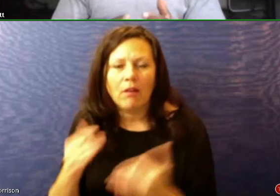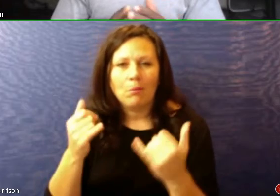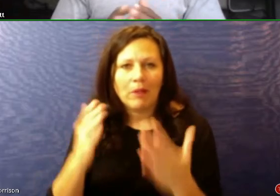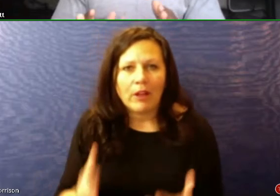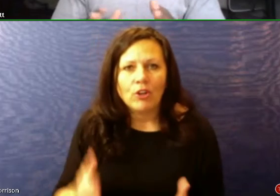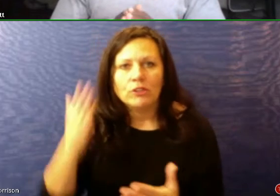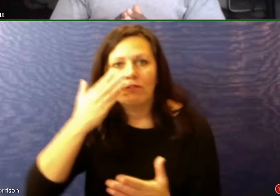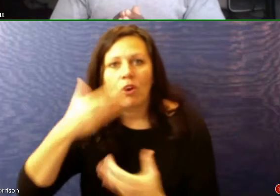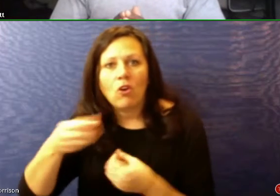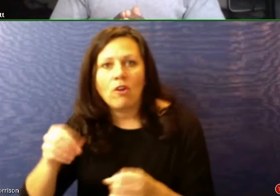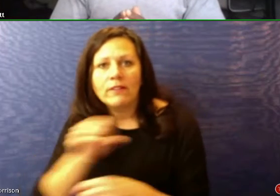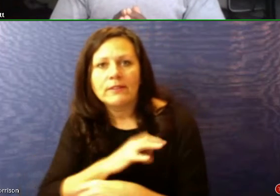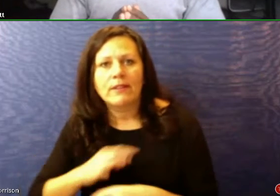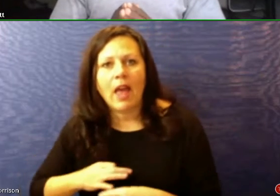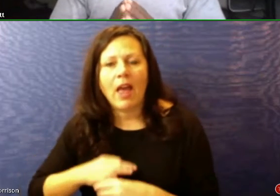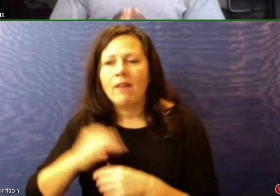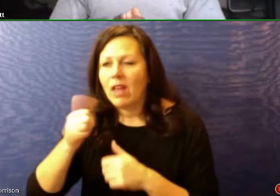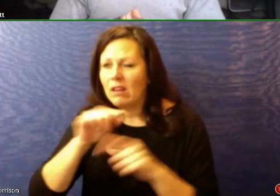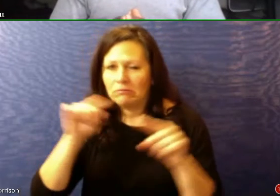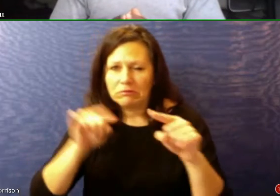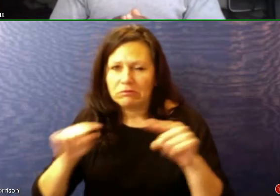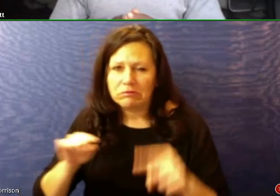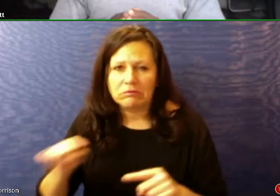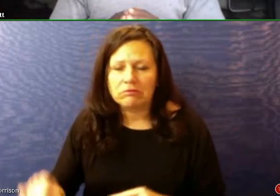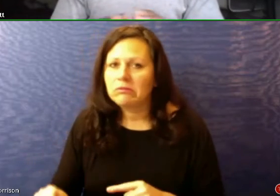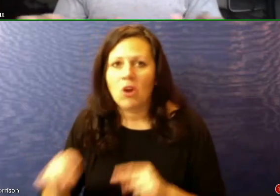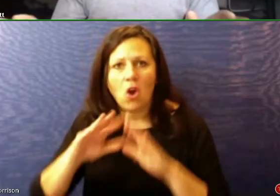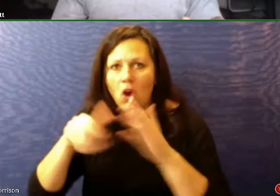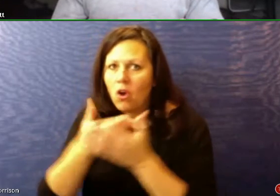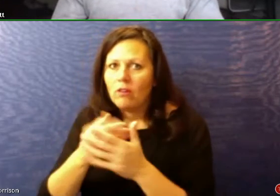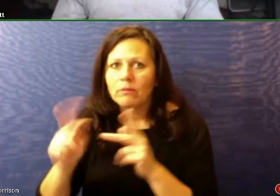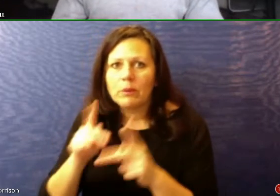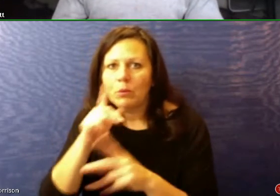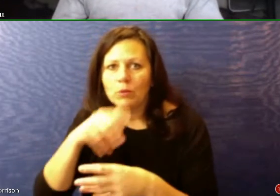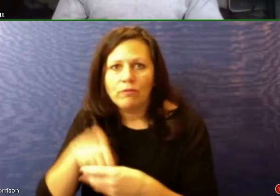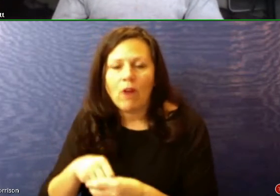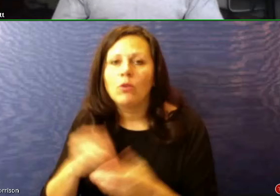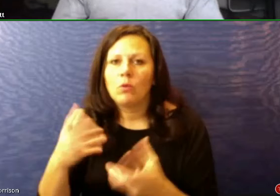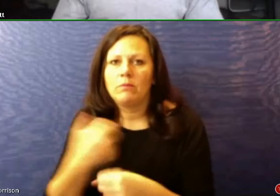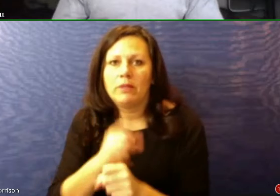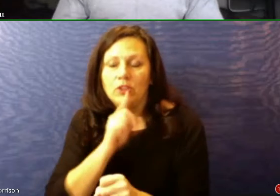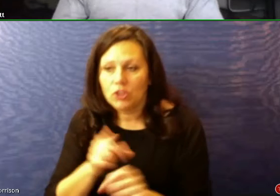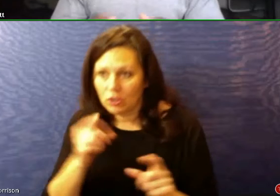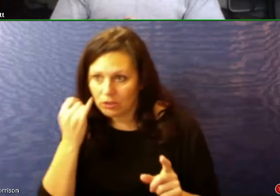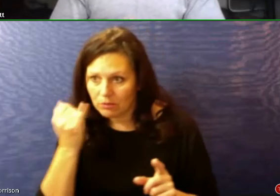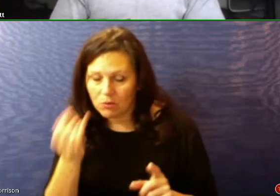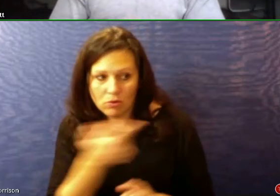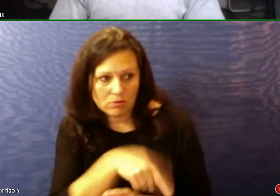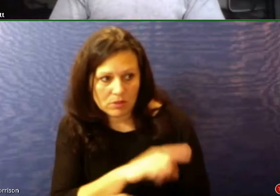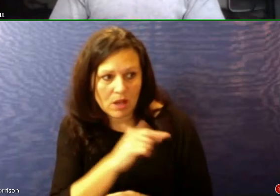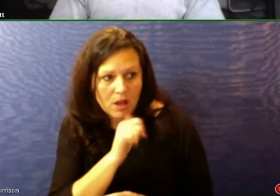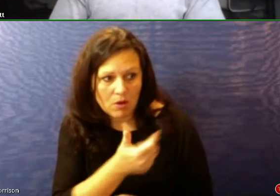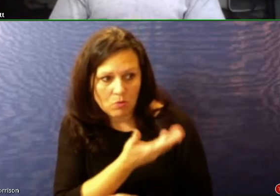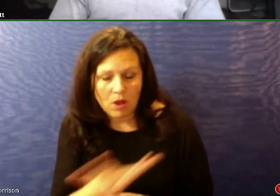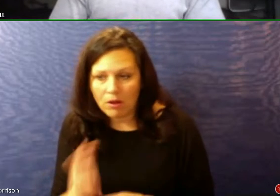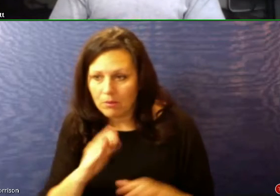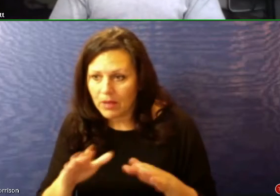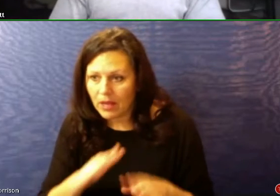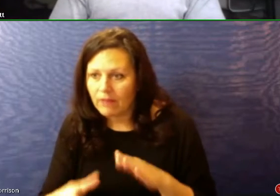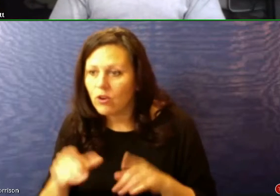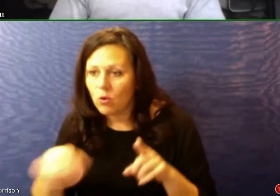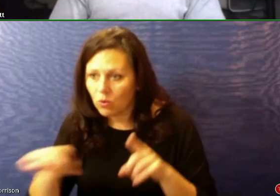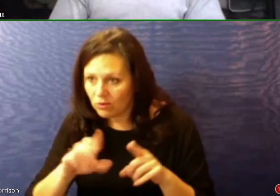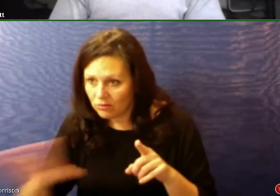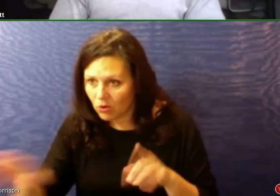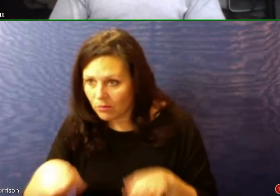office staff, all the way down through, you know, we want to make sure that unwelcome behavior is not accepted within our game. So what